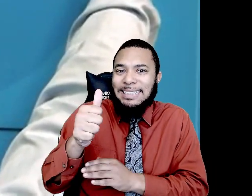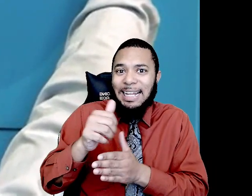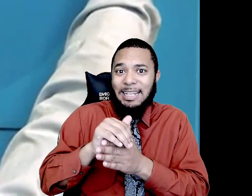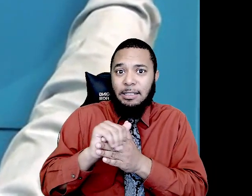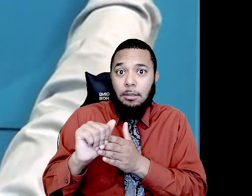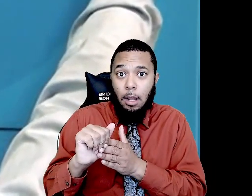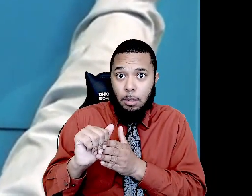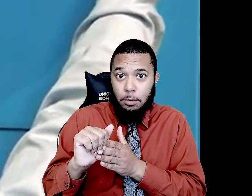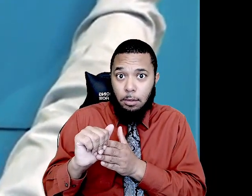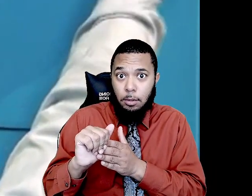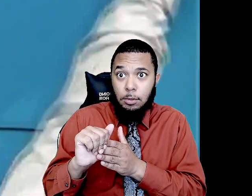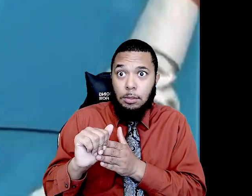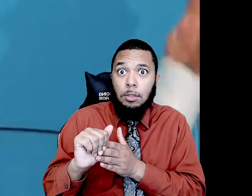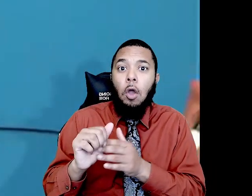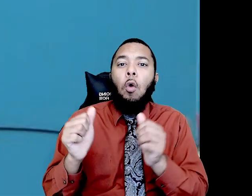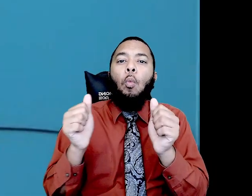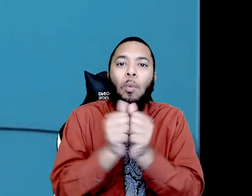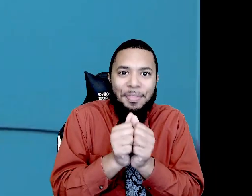at 10%.